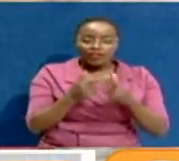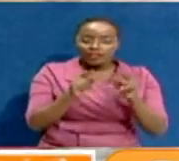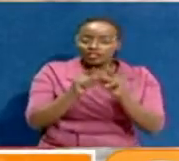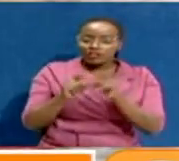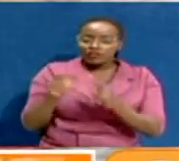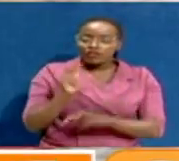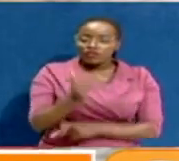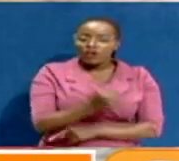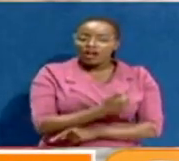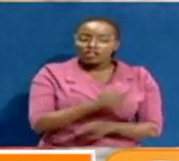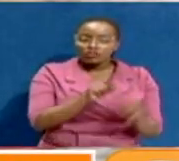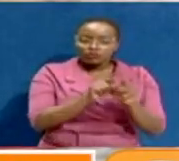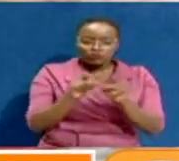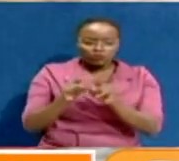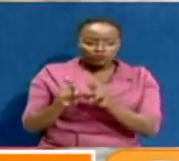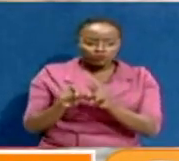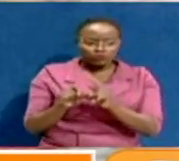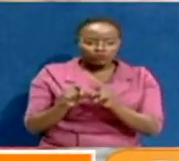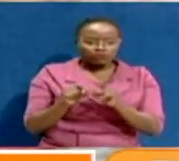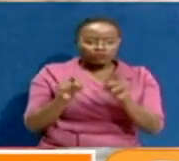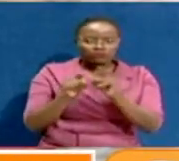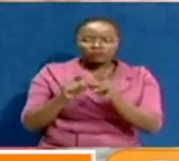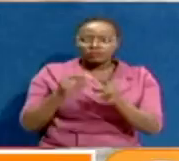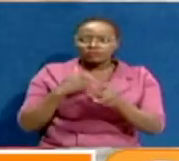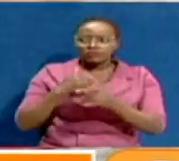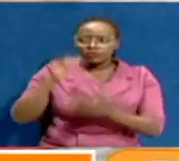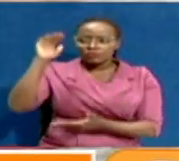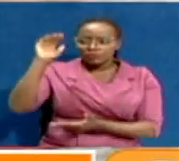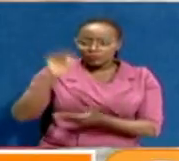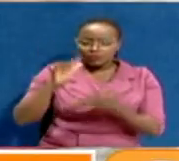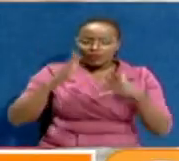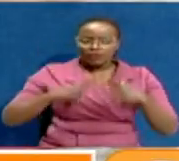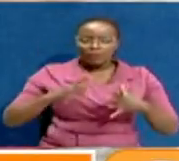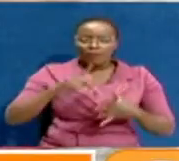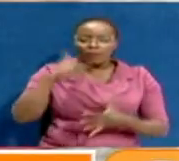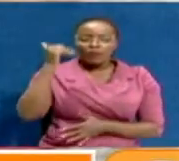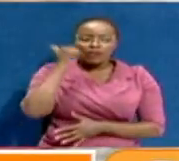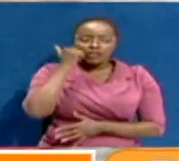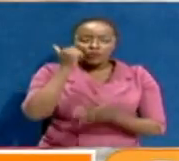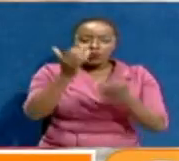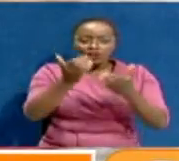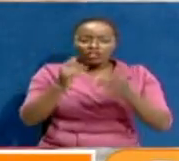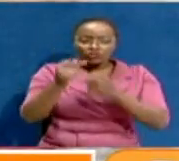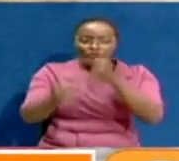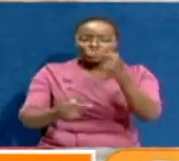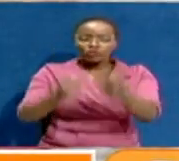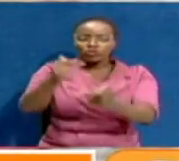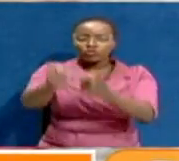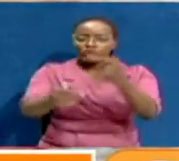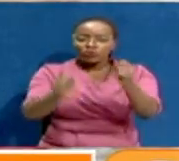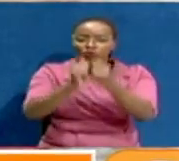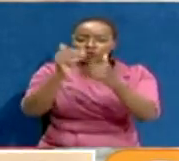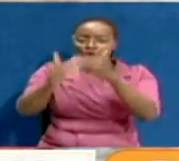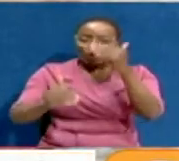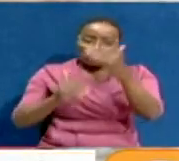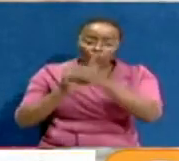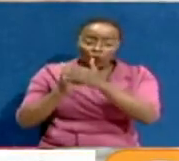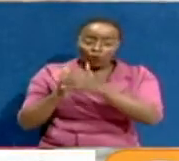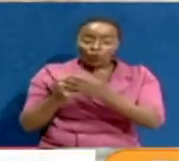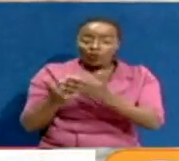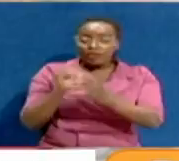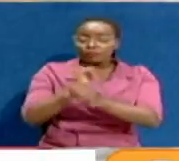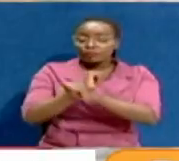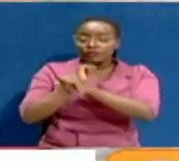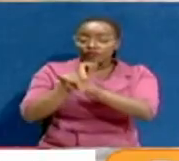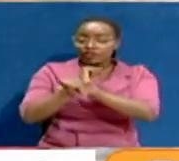for us to actually bring down the number of cases immediately, we need to continue with all the prevention